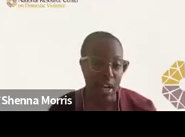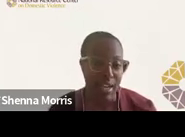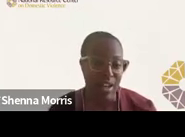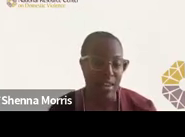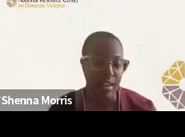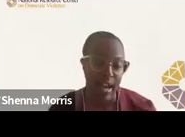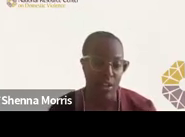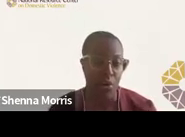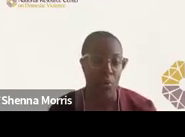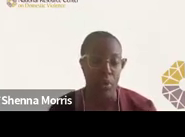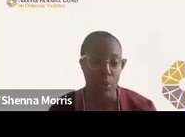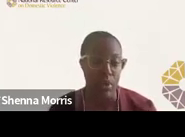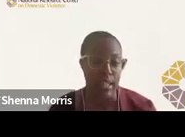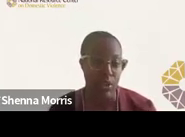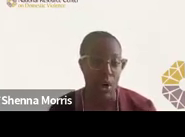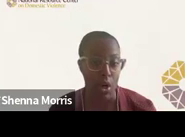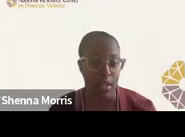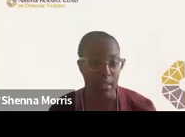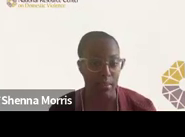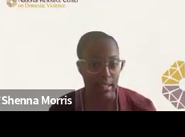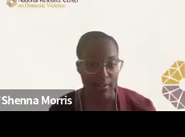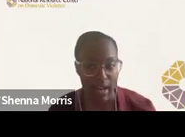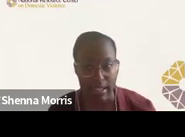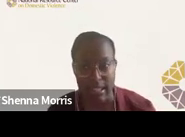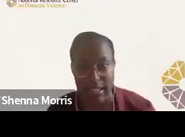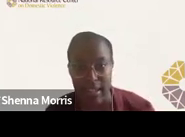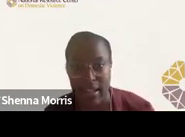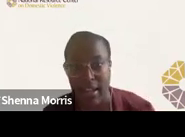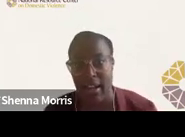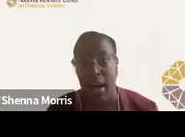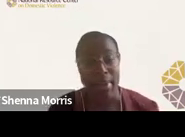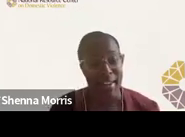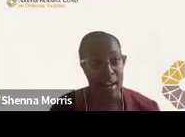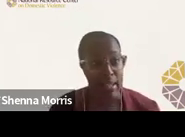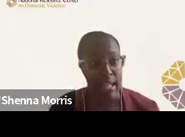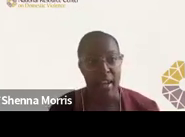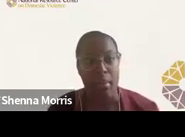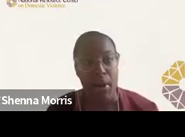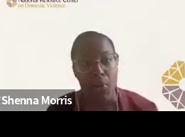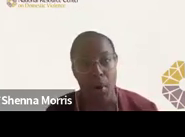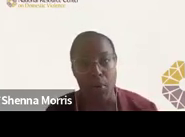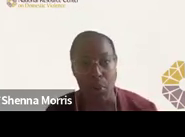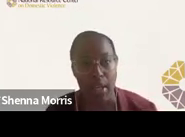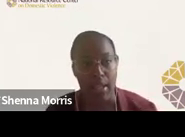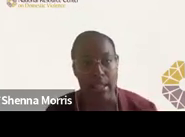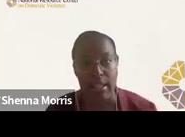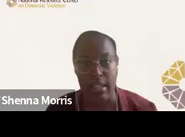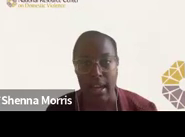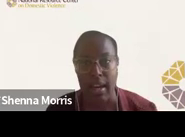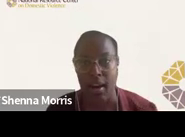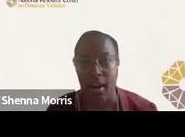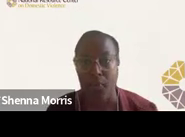Systems Change at the National Resource Center on Domestic Violence. And I'm excited about you all joining